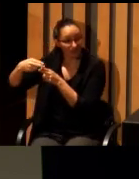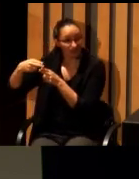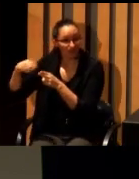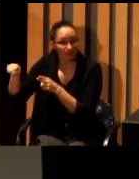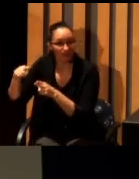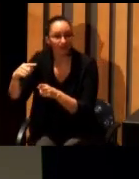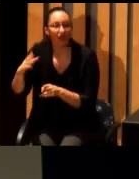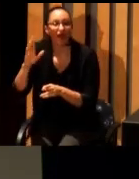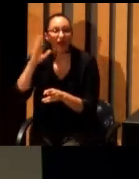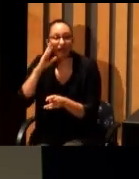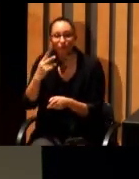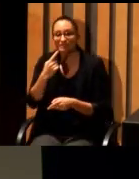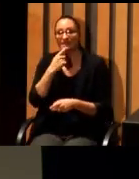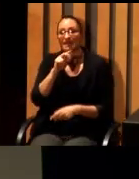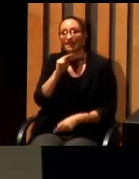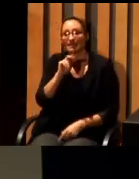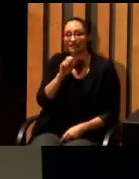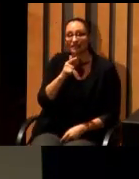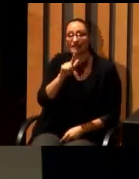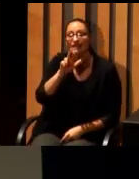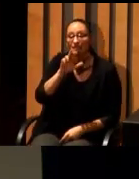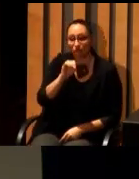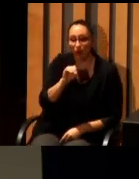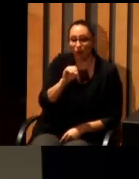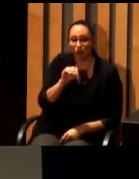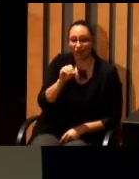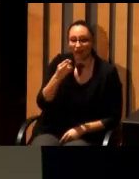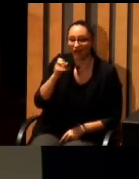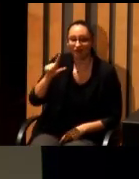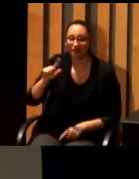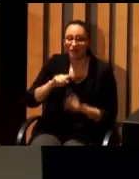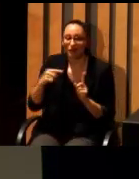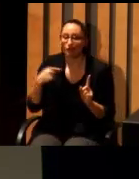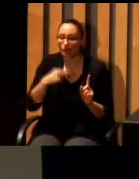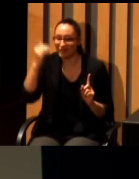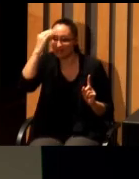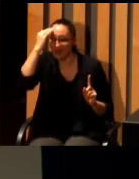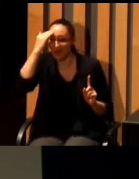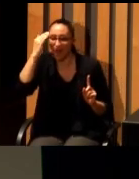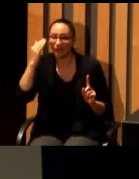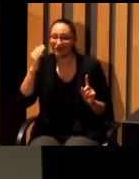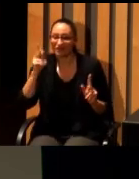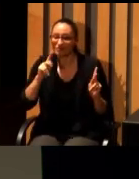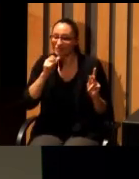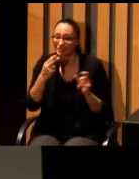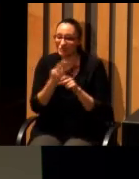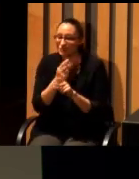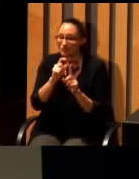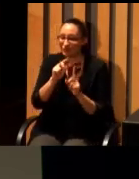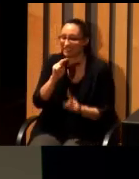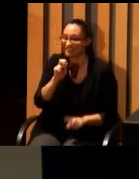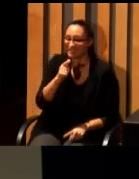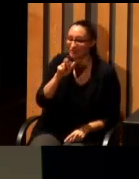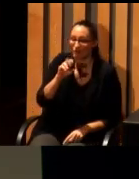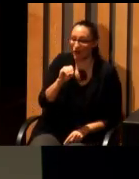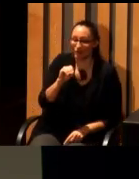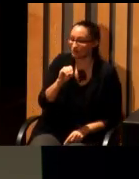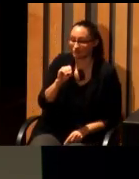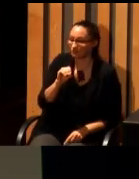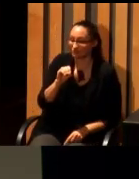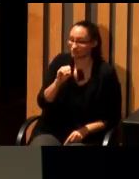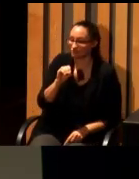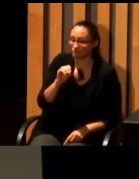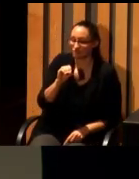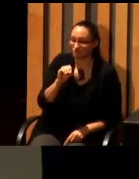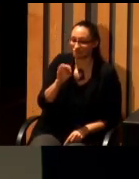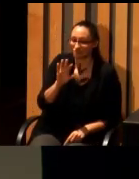I'll say, Negro Hill, because that's the way it was printed in the newspaper, but you and I know it was something called much different than that. I don't know whether that